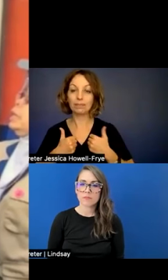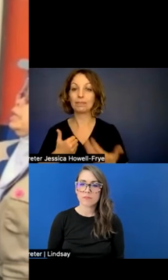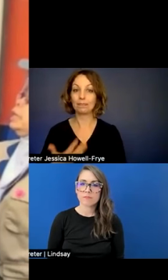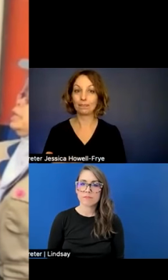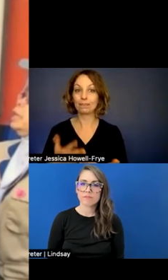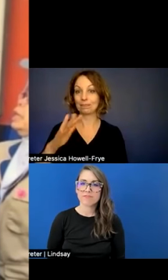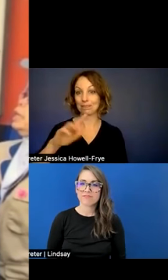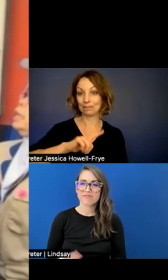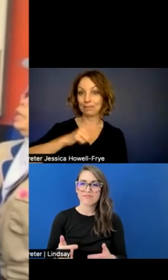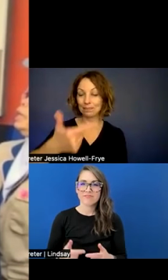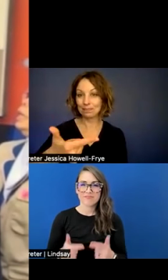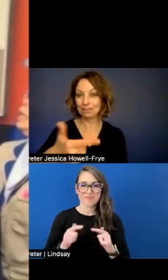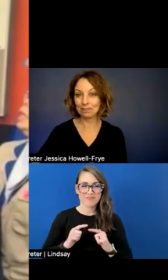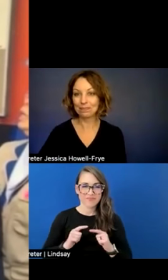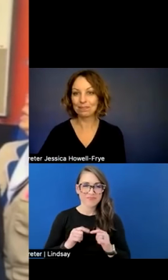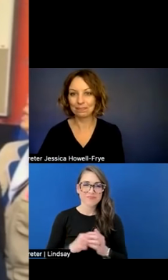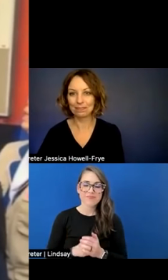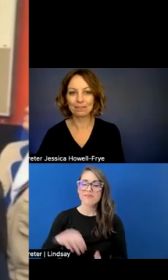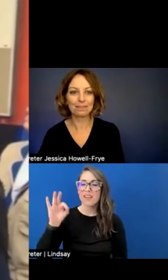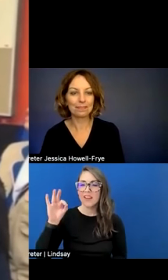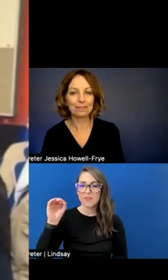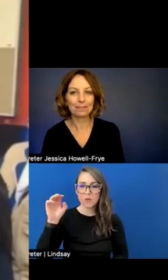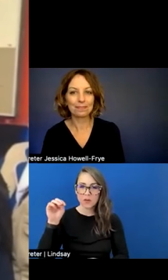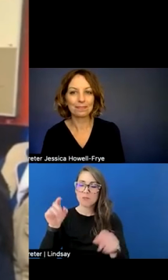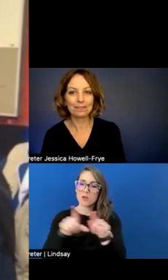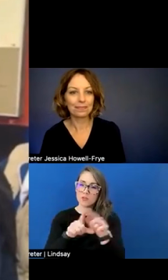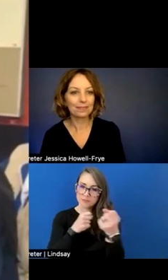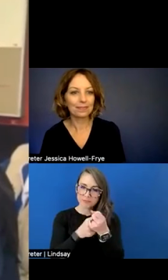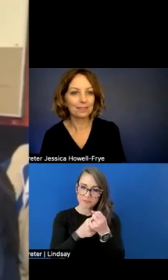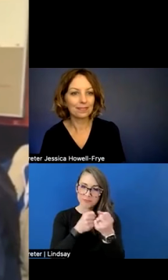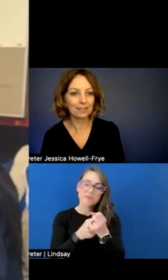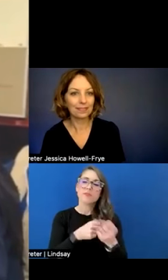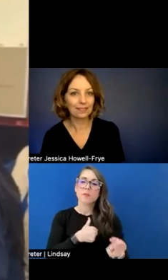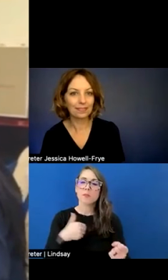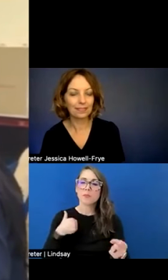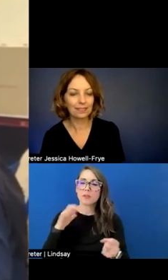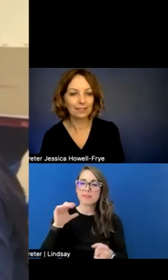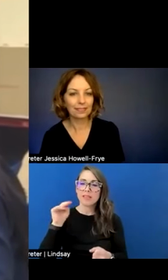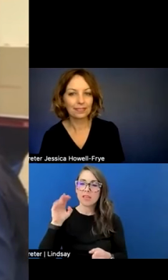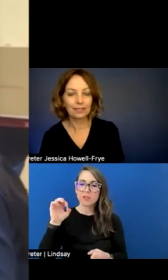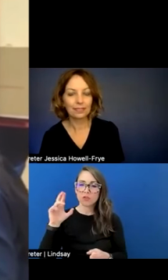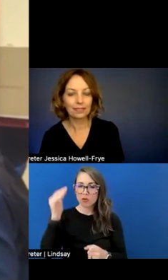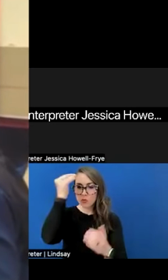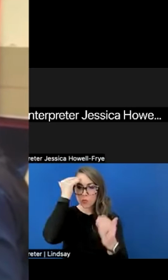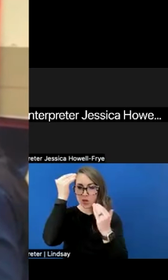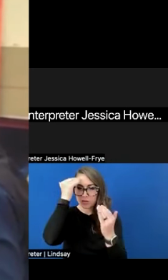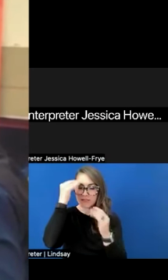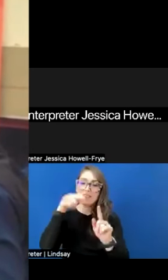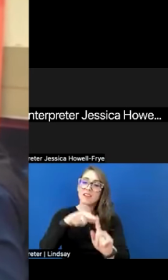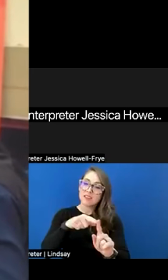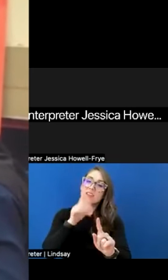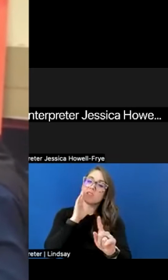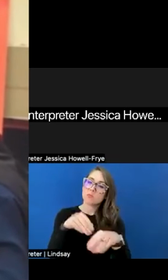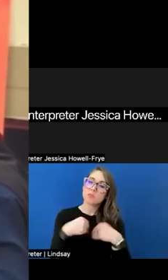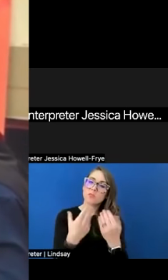FOM also supports the Breast Cancer Awareness Welfare Association of Malaysia. This organization provides free clinical breast